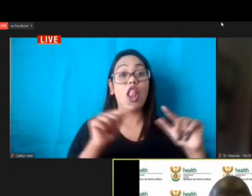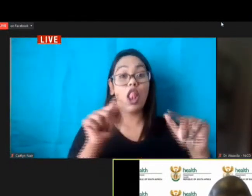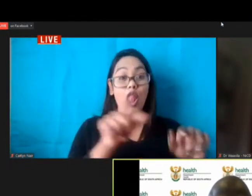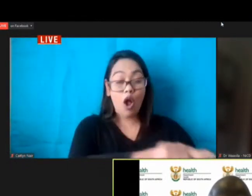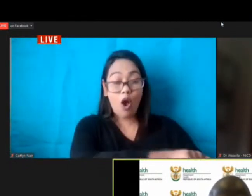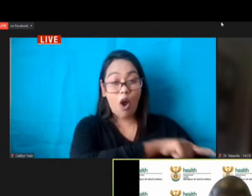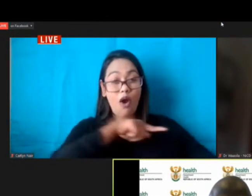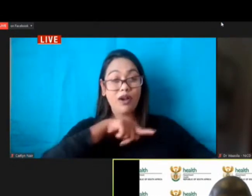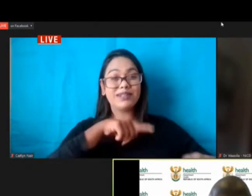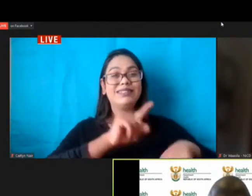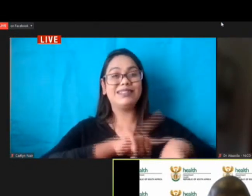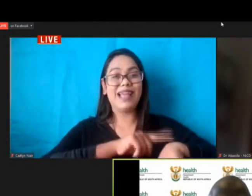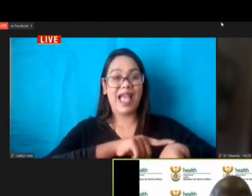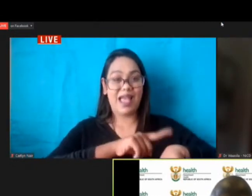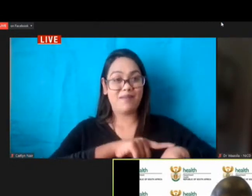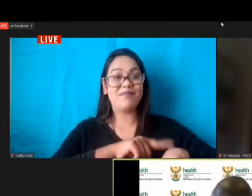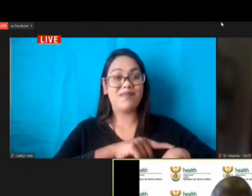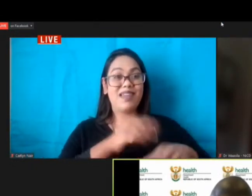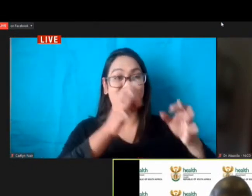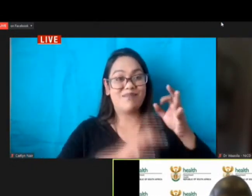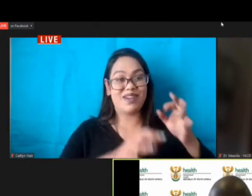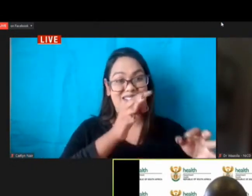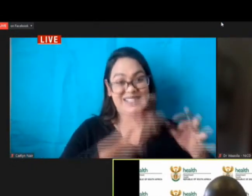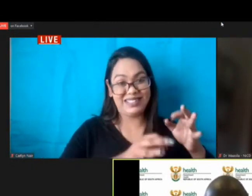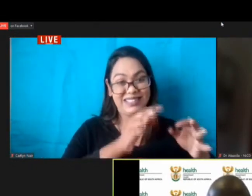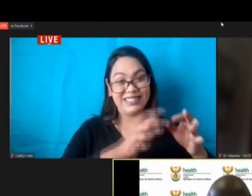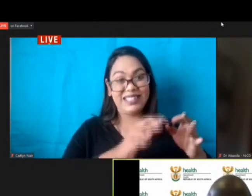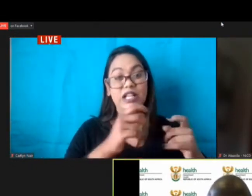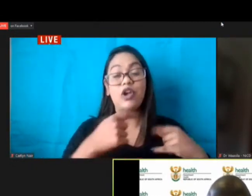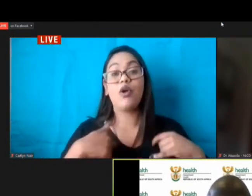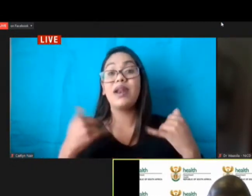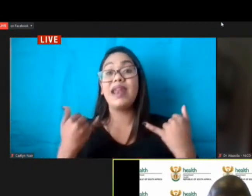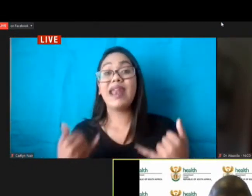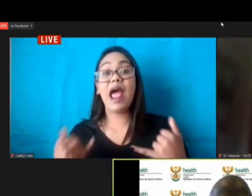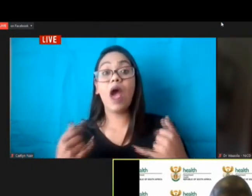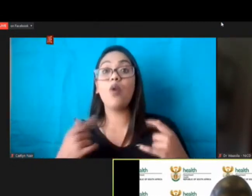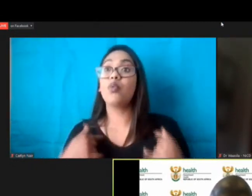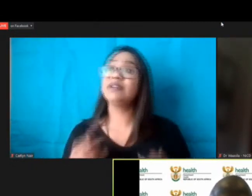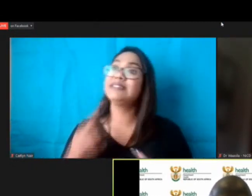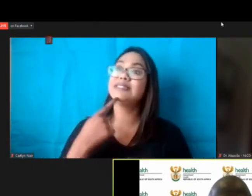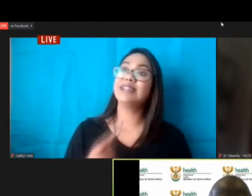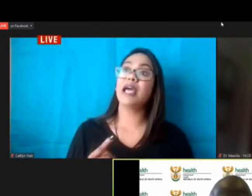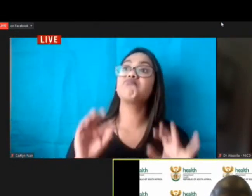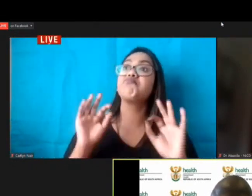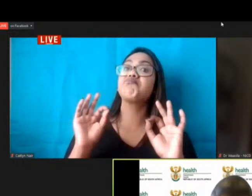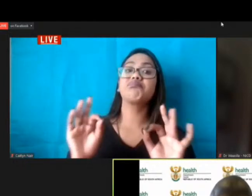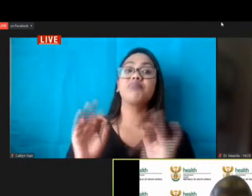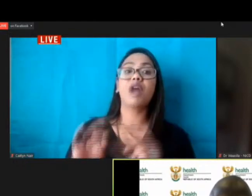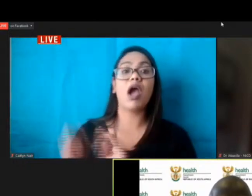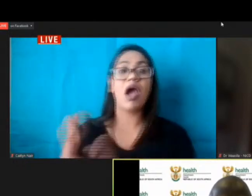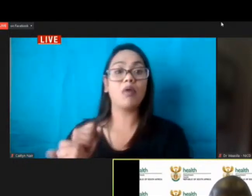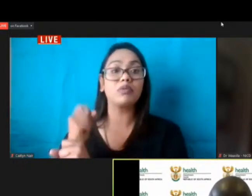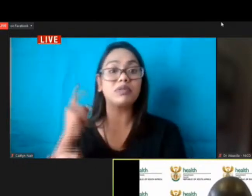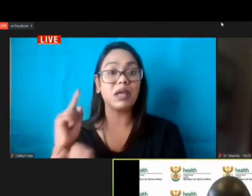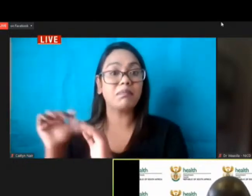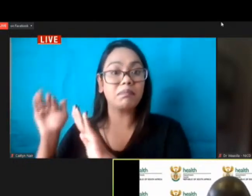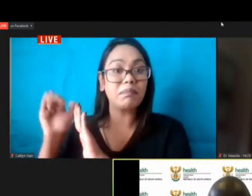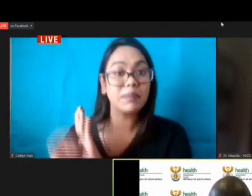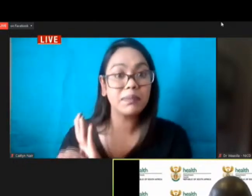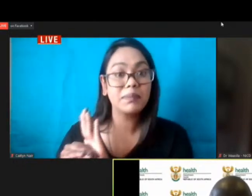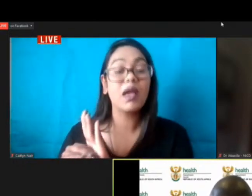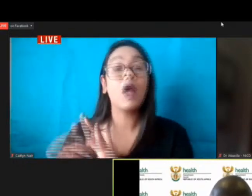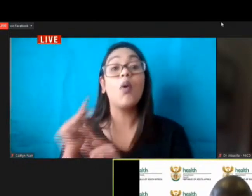should not enjoy a honeymoon before the actual marriage. So the way we conduct ourselves between now and